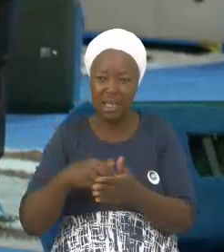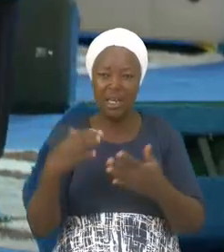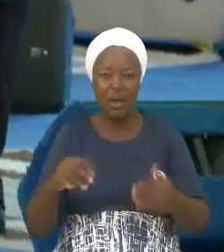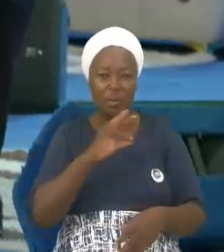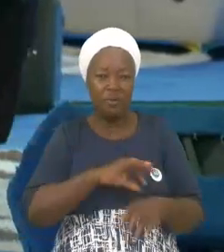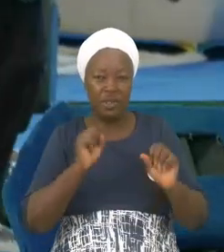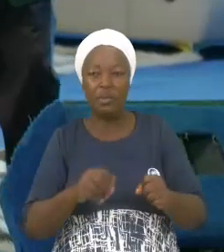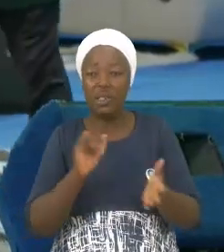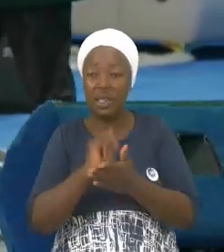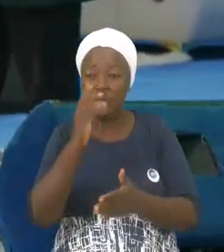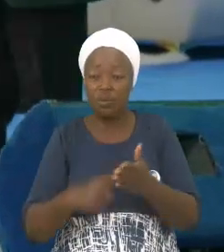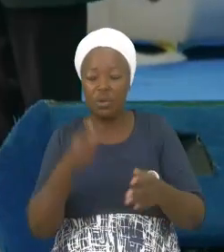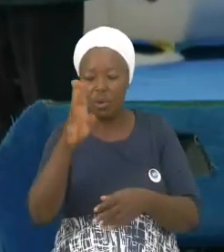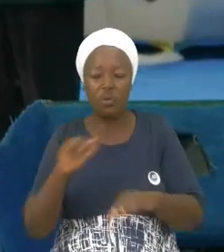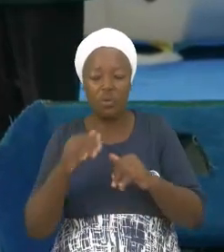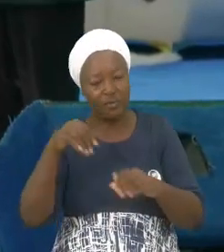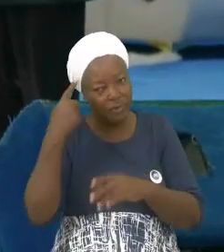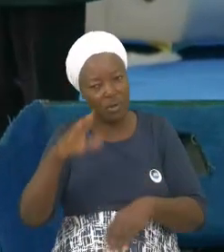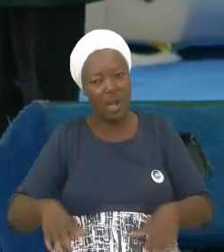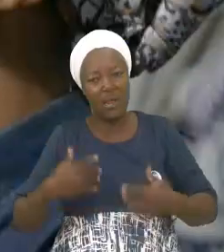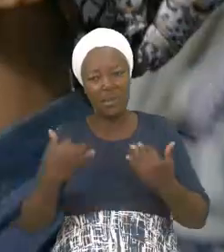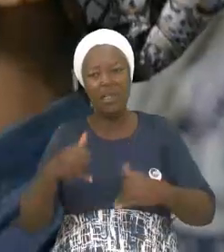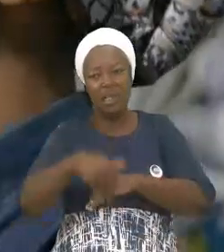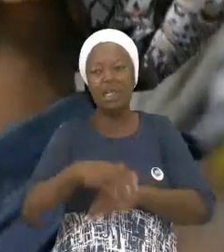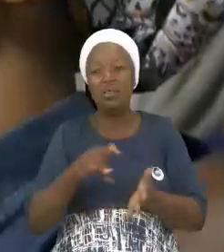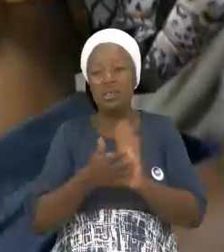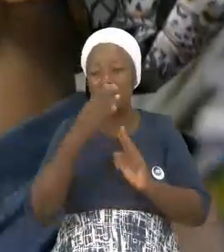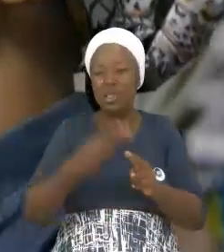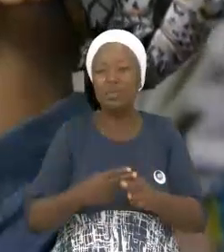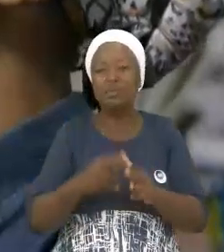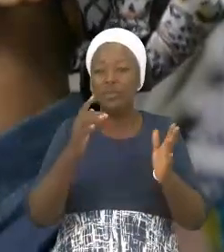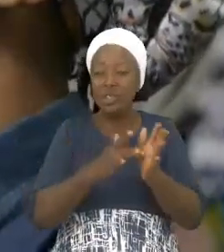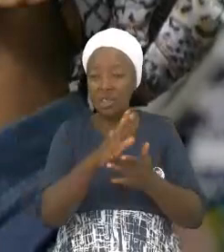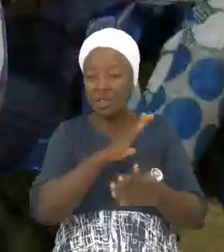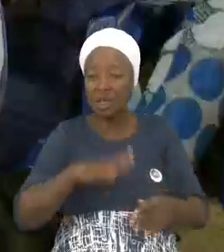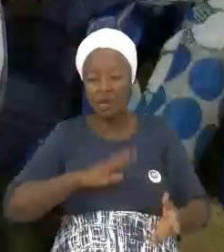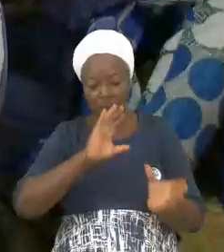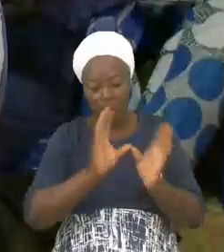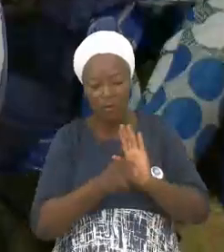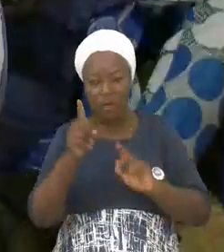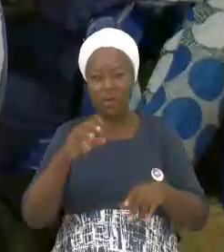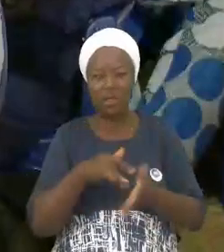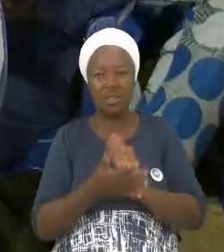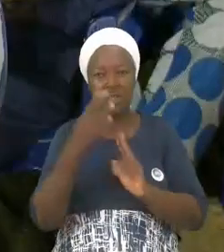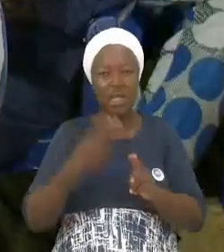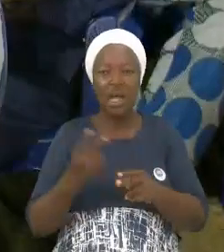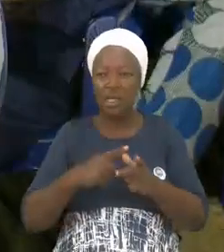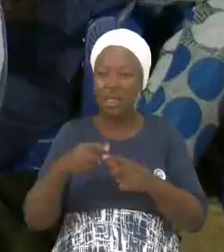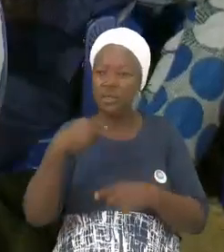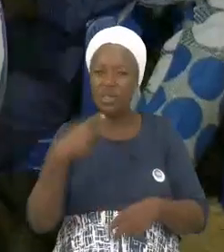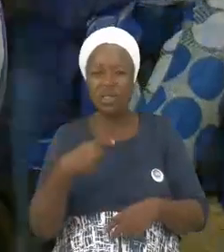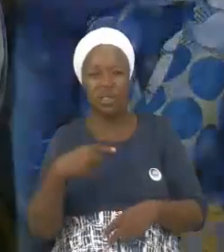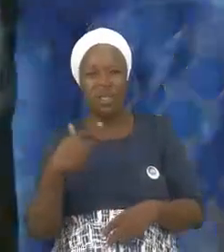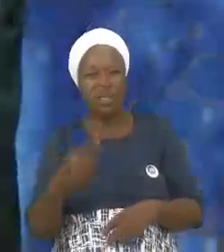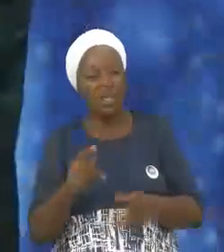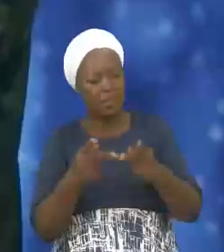do for your life tonight. It will convert you. I said it will convert you. And then you'll see the places I